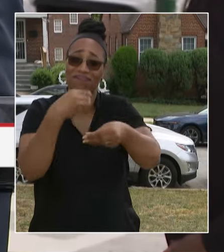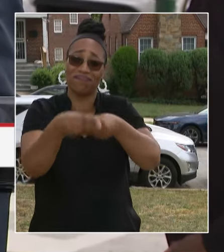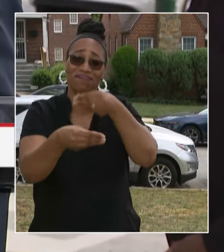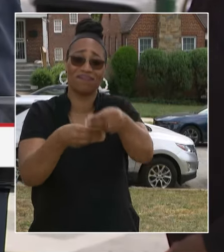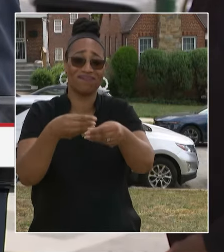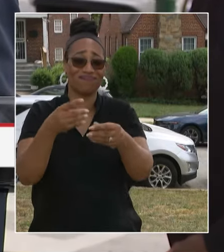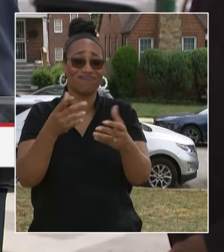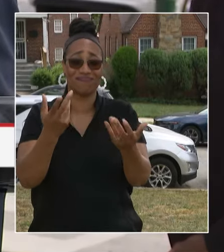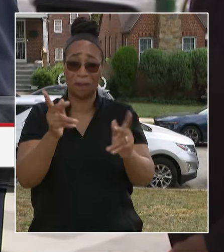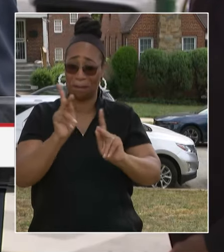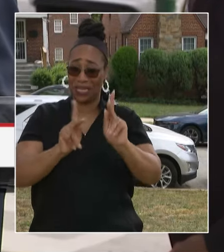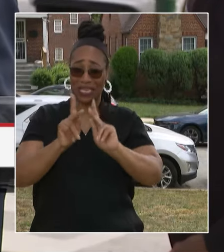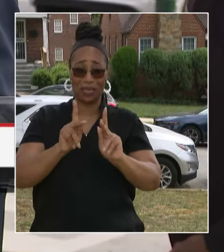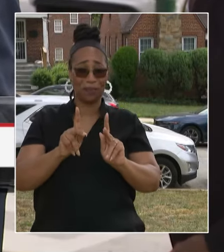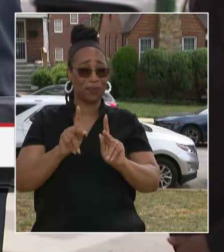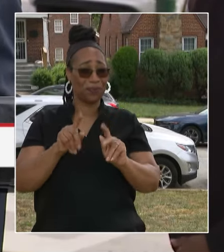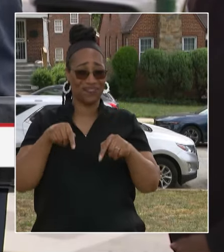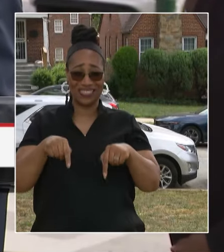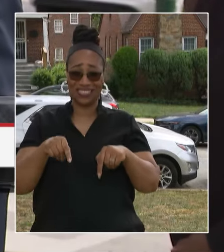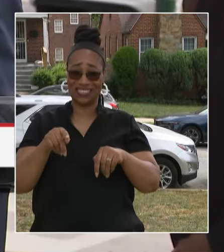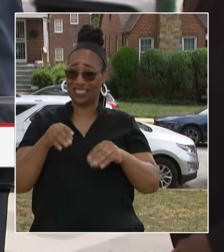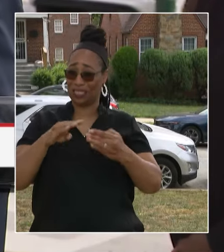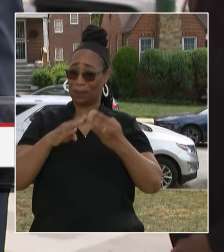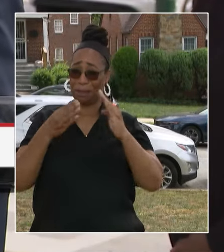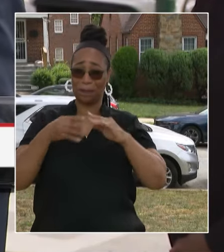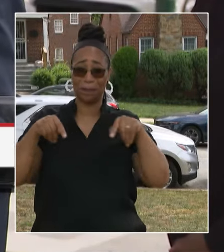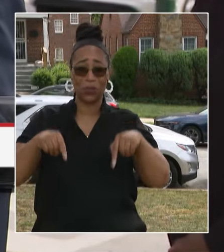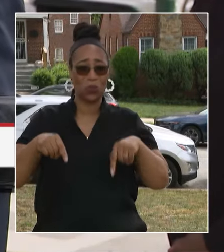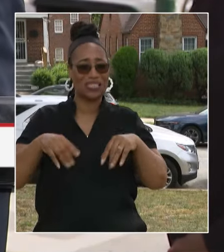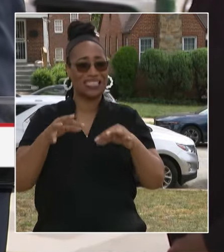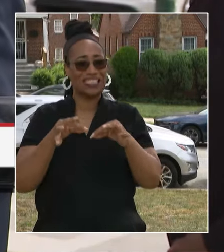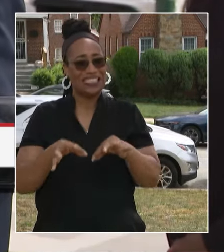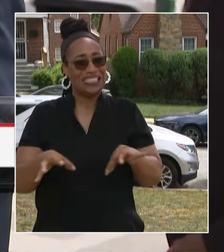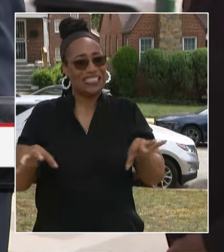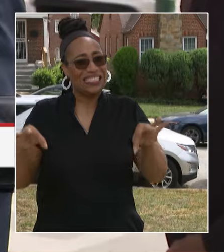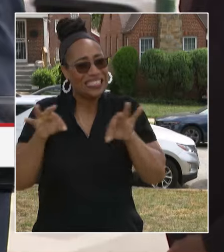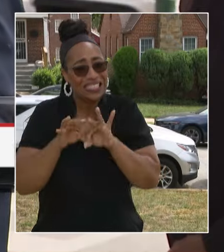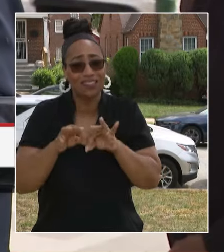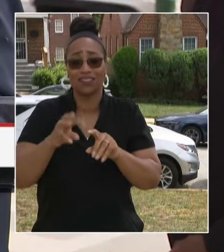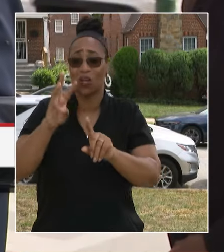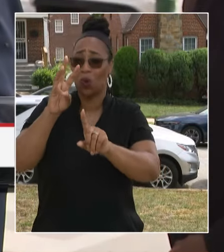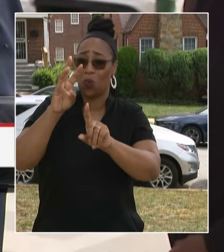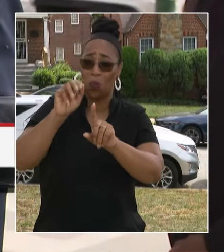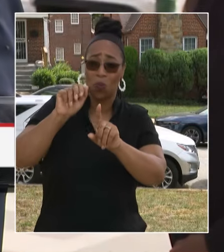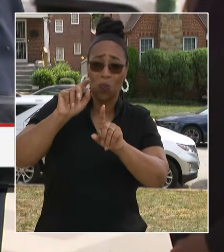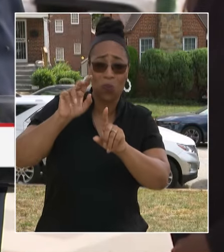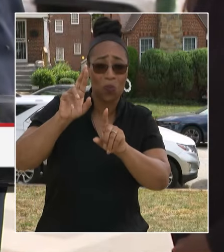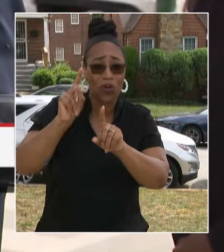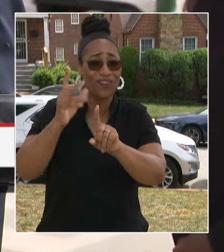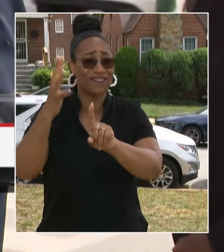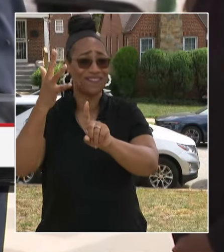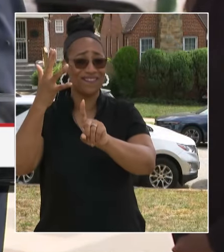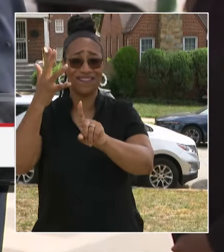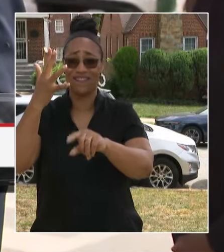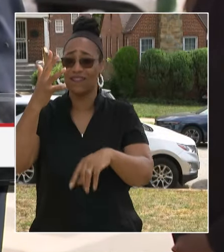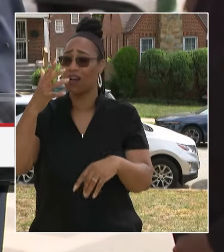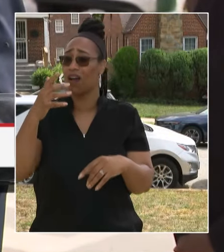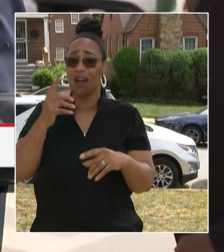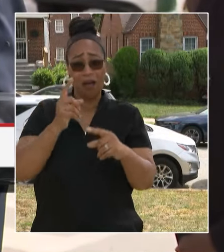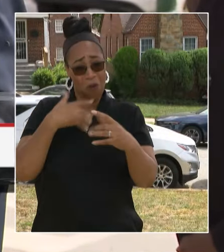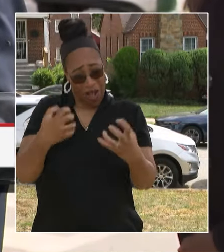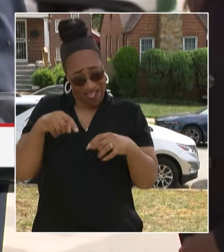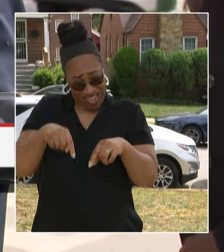this city and in this ward, but in this nation. I was just on the phone with Angela. She's out of the